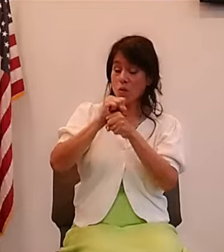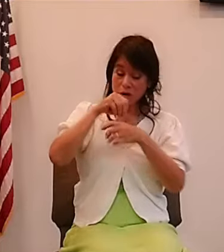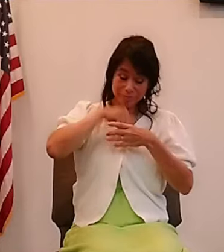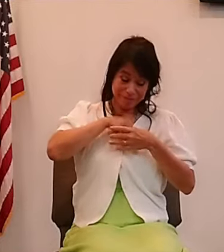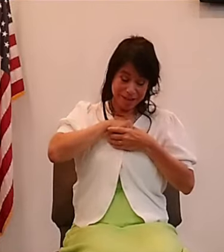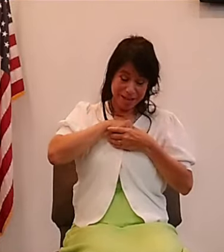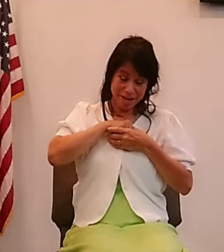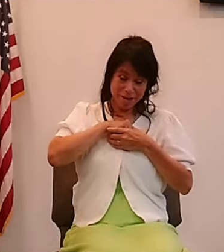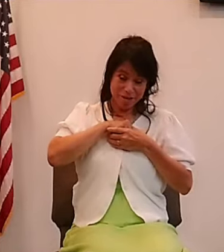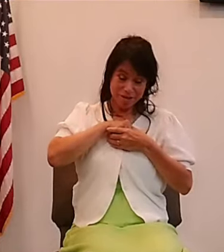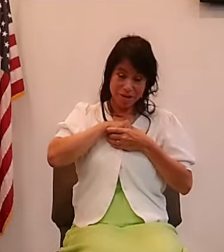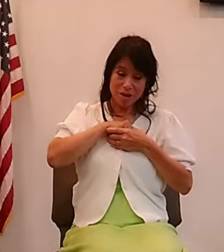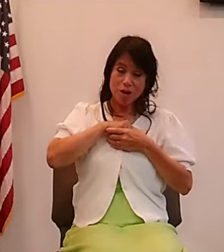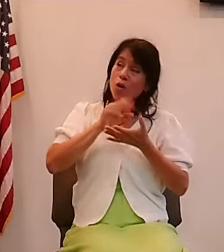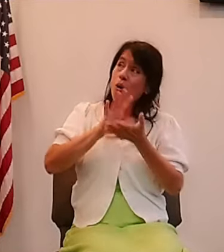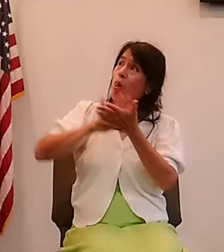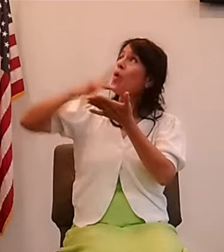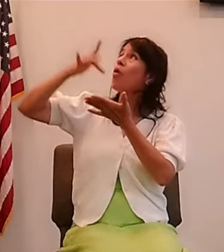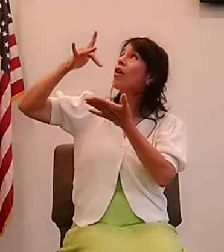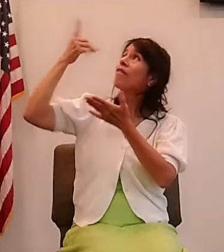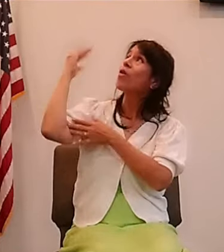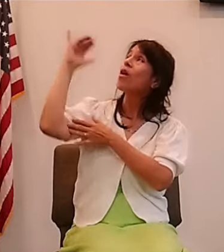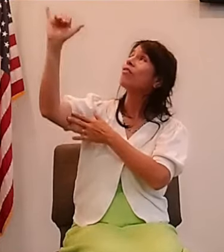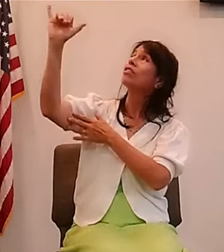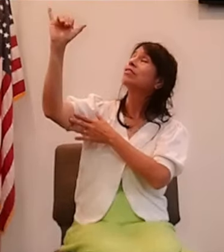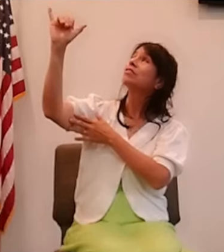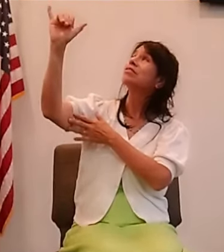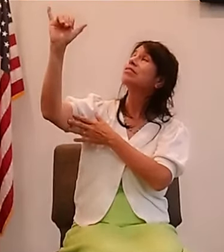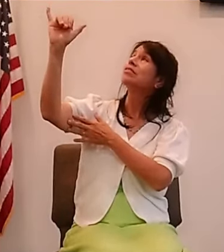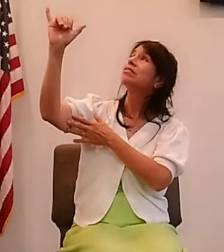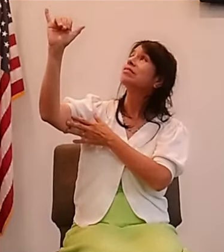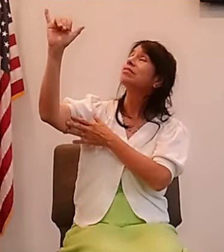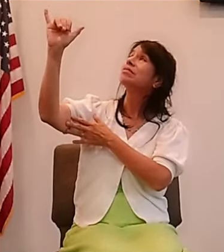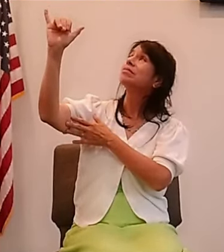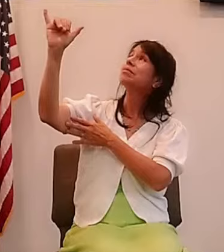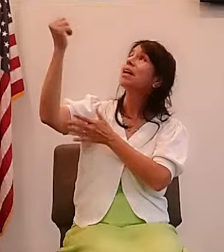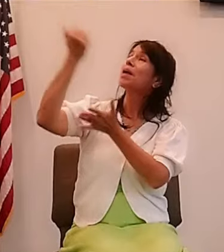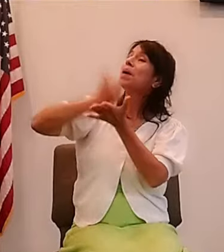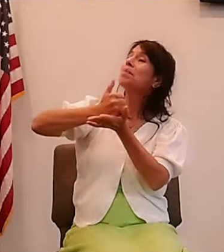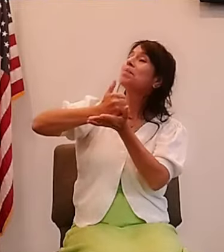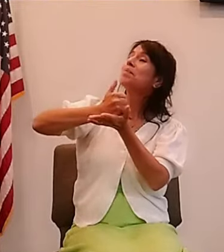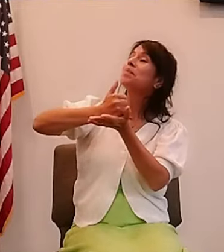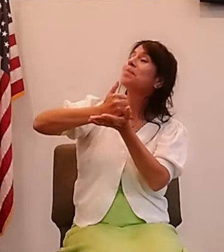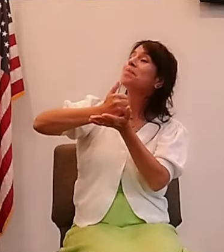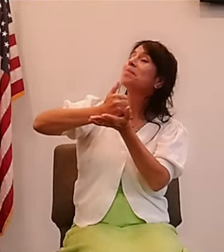to him be the glory forever and ever. Amen.